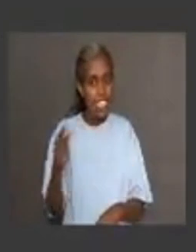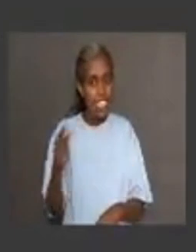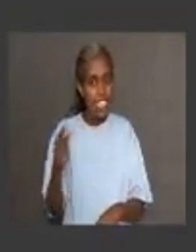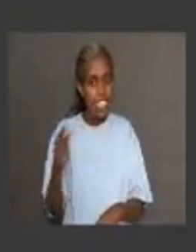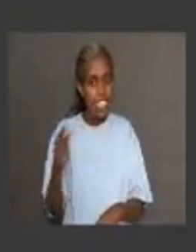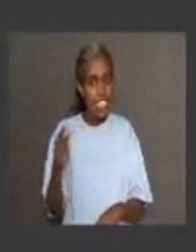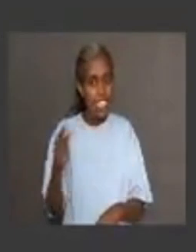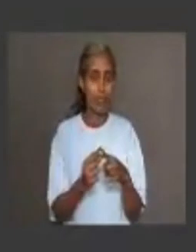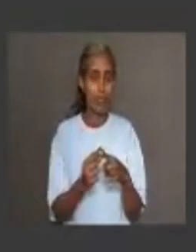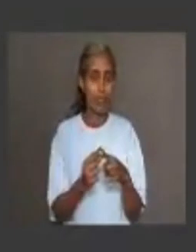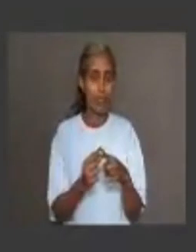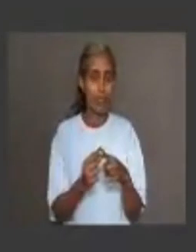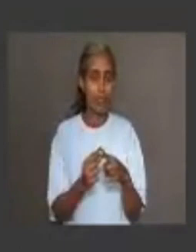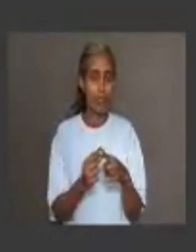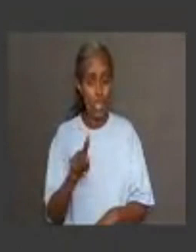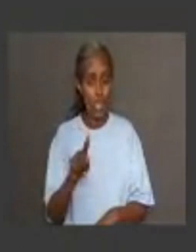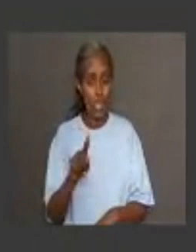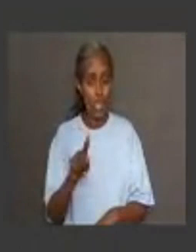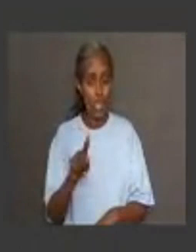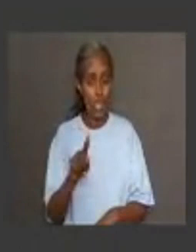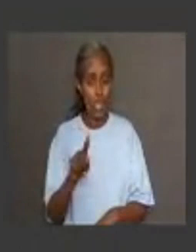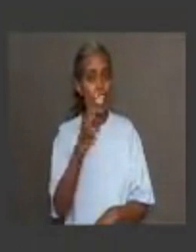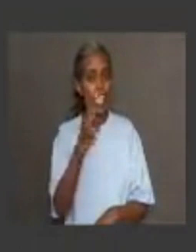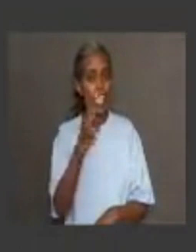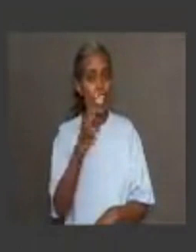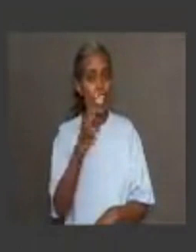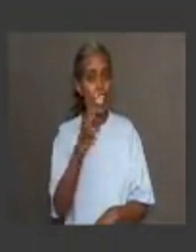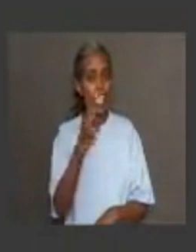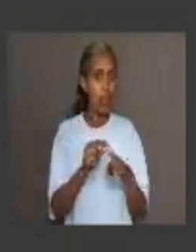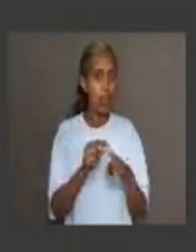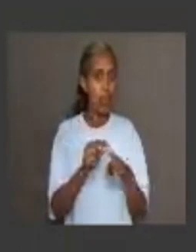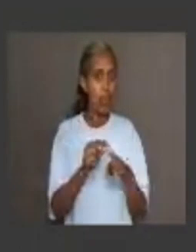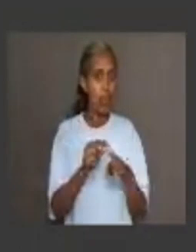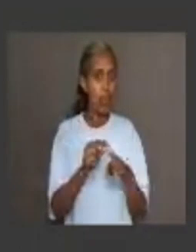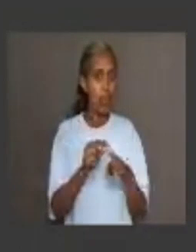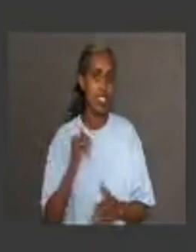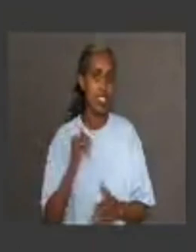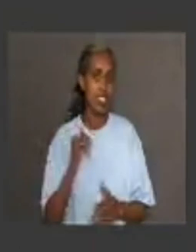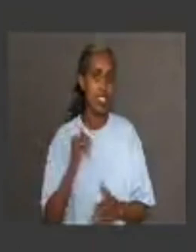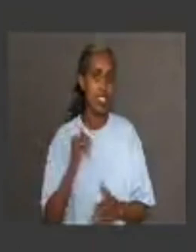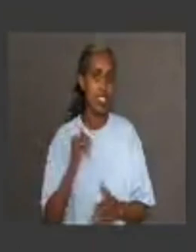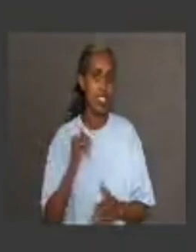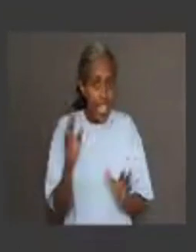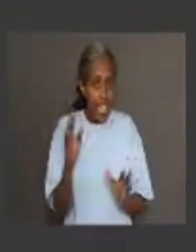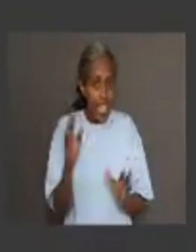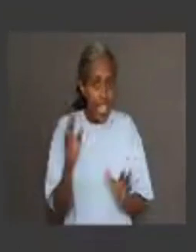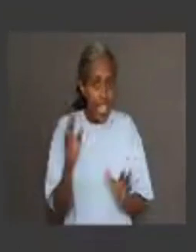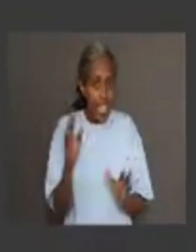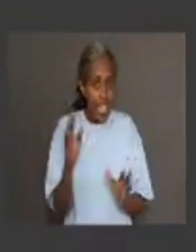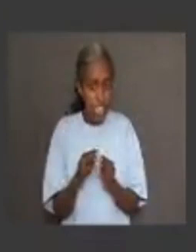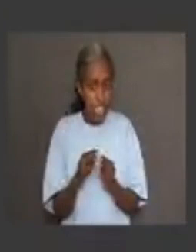of one by each term of the other and collect like